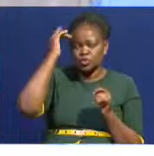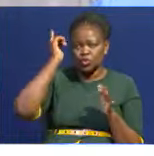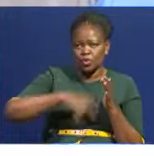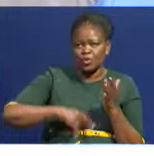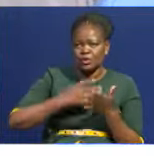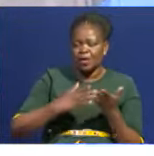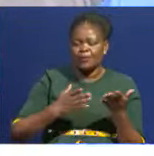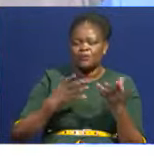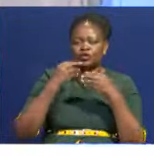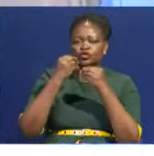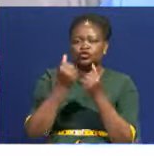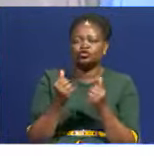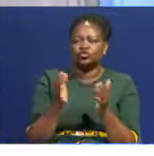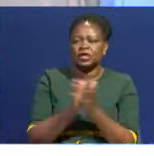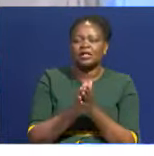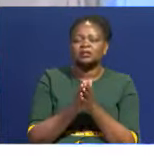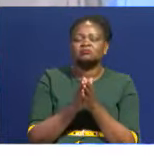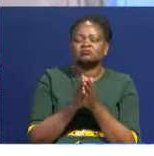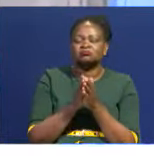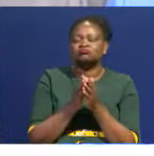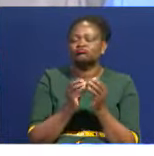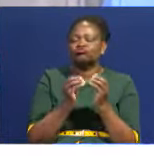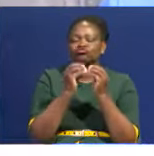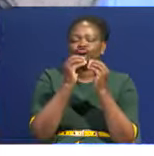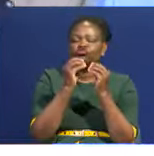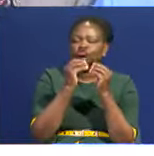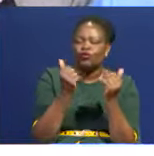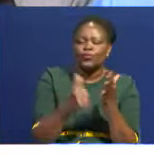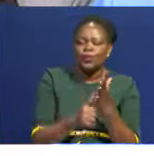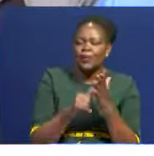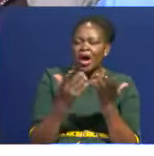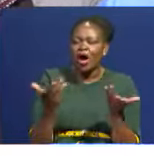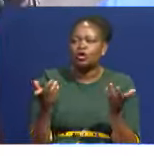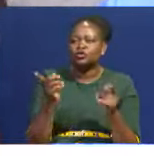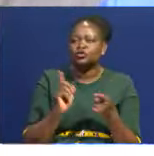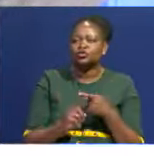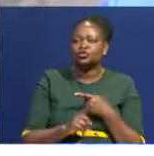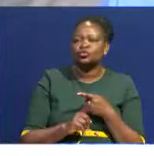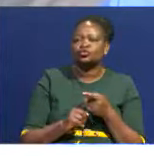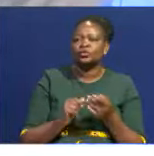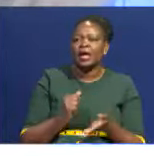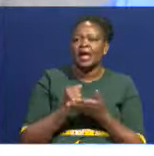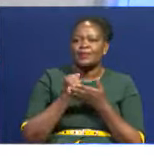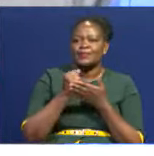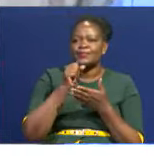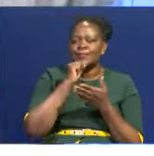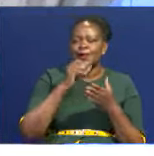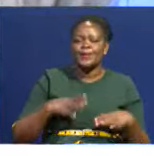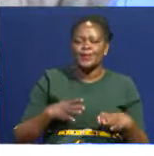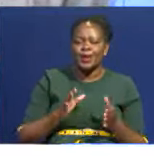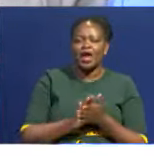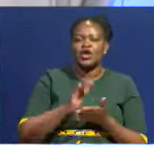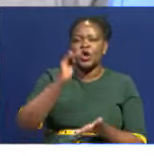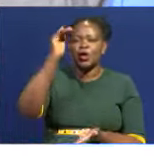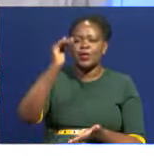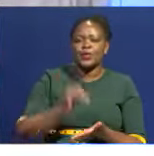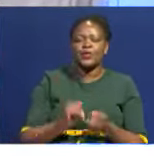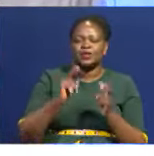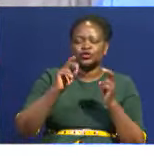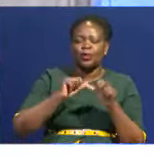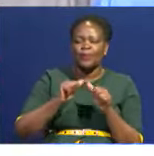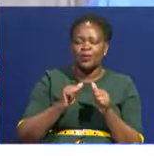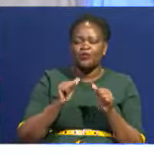are some of the solutions and interventions tunaweza come up nazo za kuweza kusaidia wazee na kupunguza hizo issues